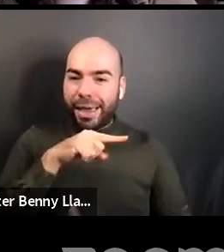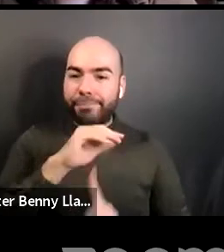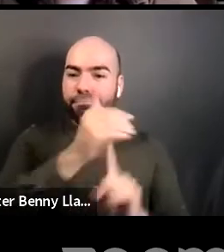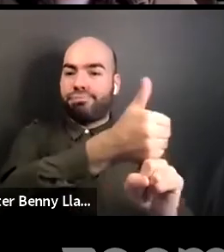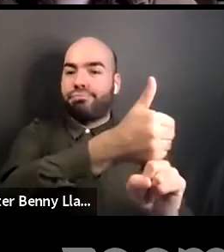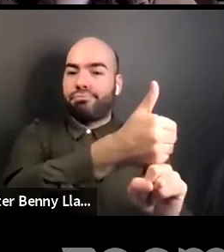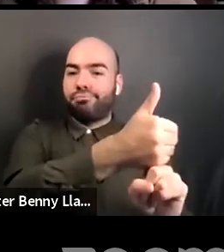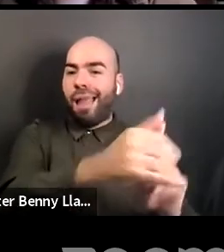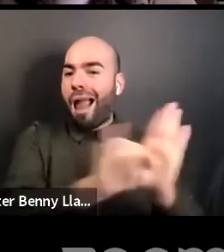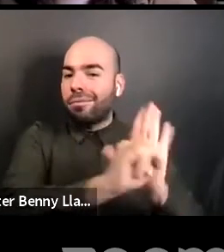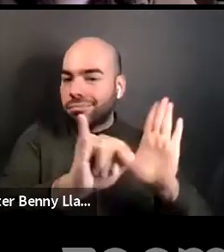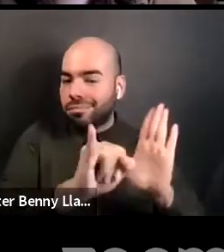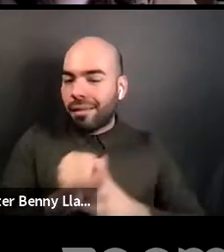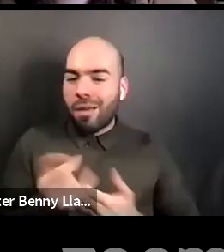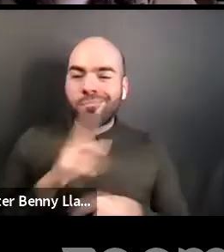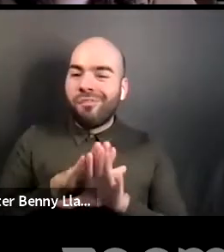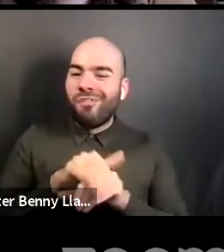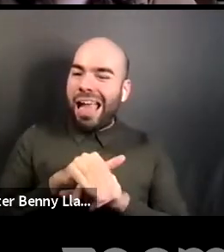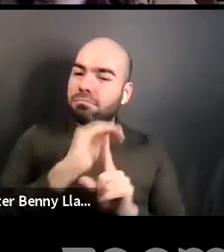identity.